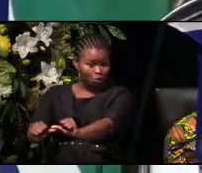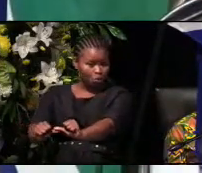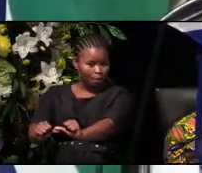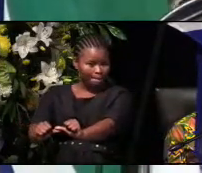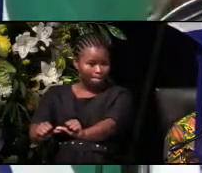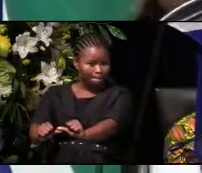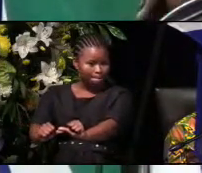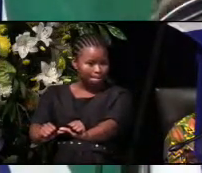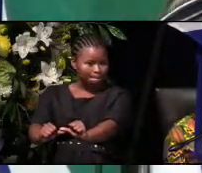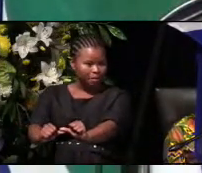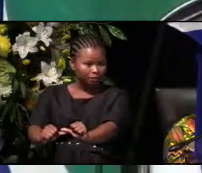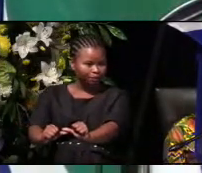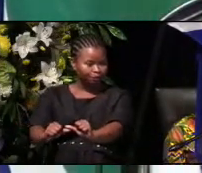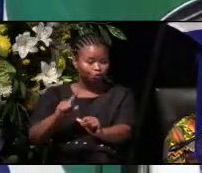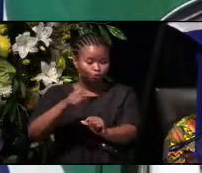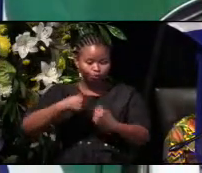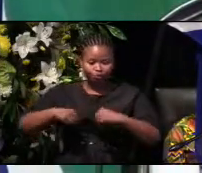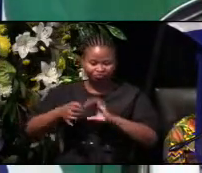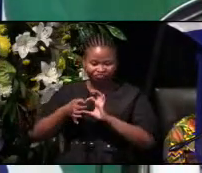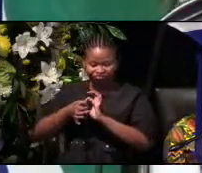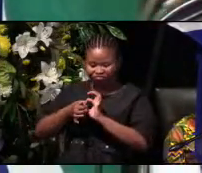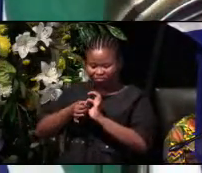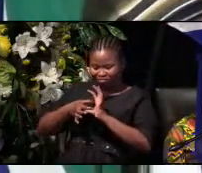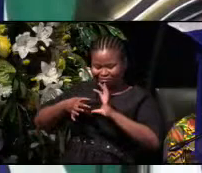because you have dealing